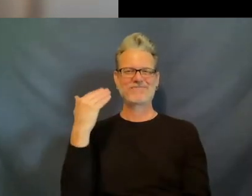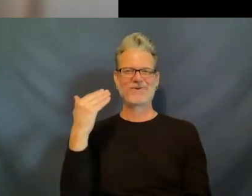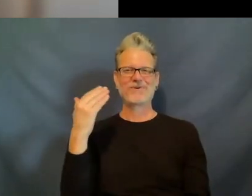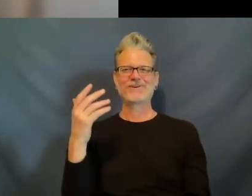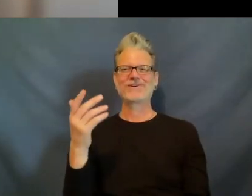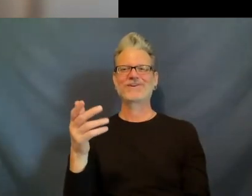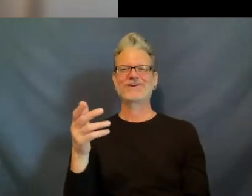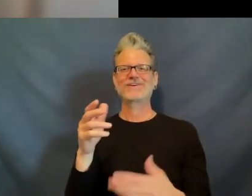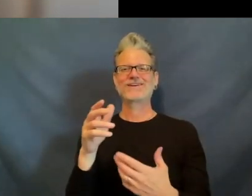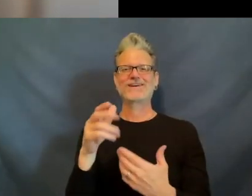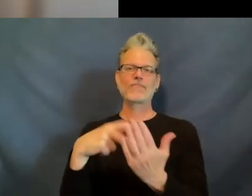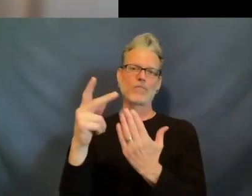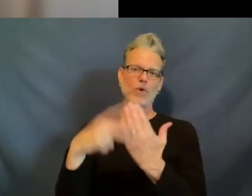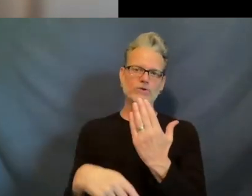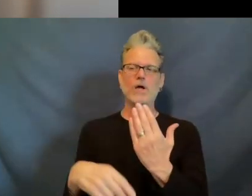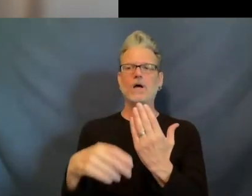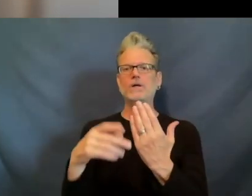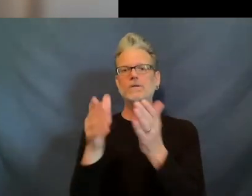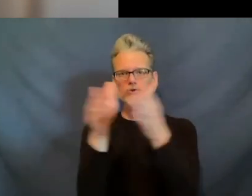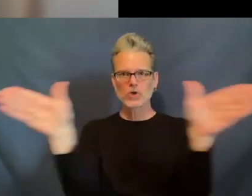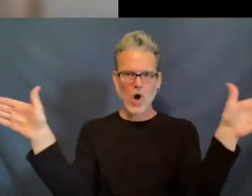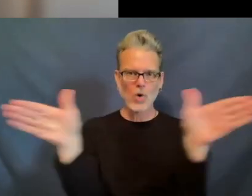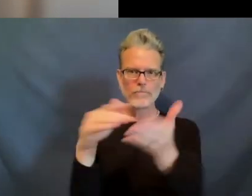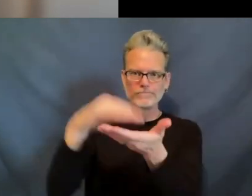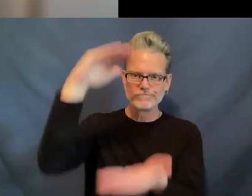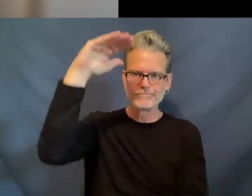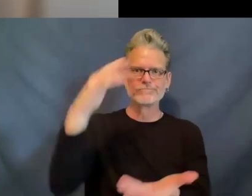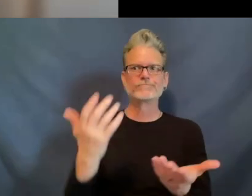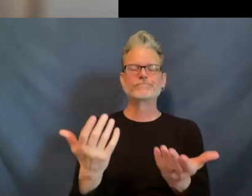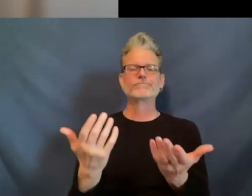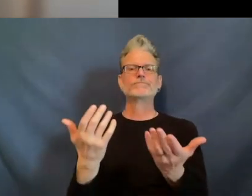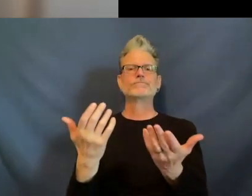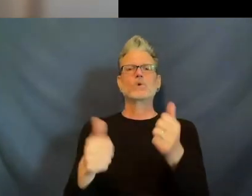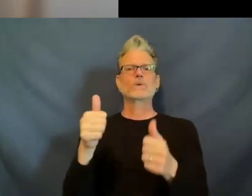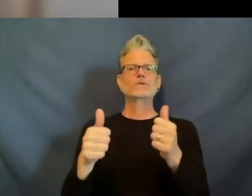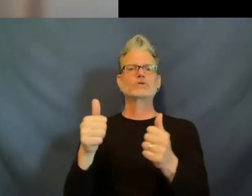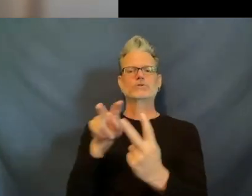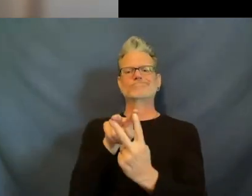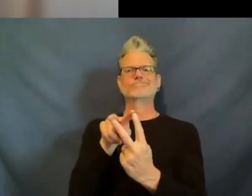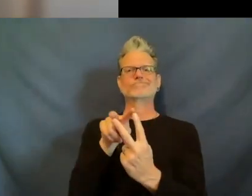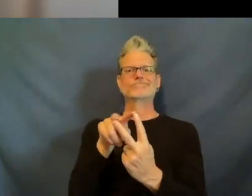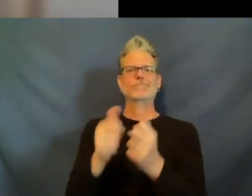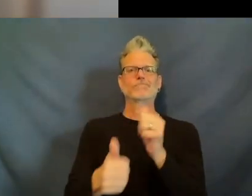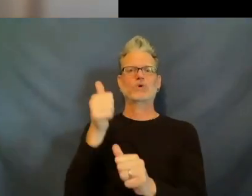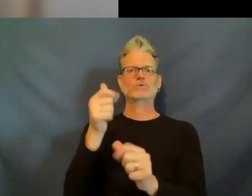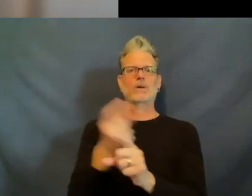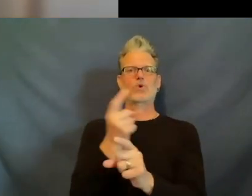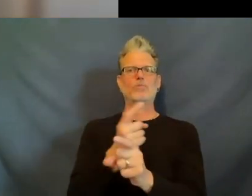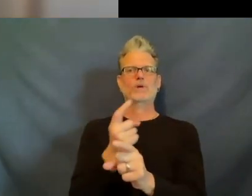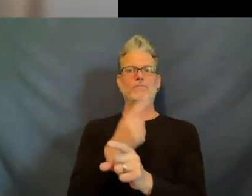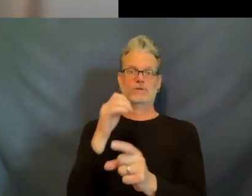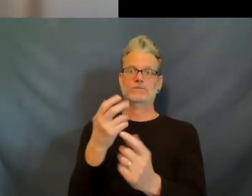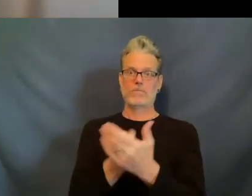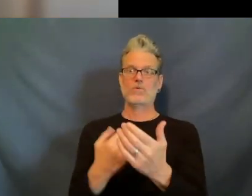project scope and exactly all of the details to determine which instrument is most appropriate because they both have different